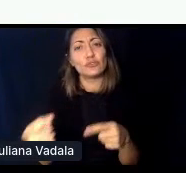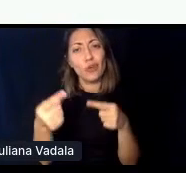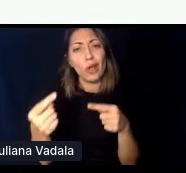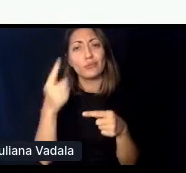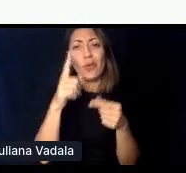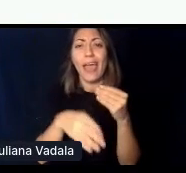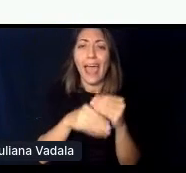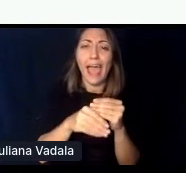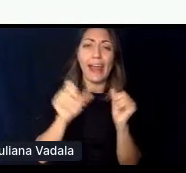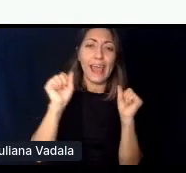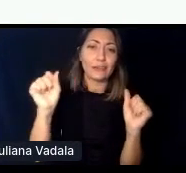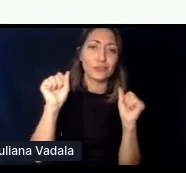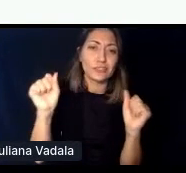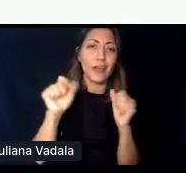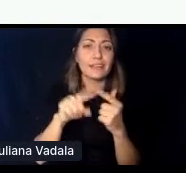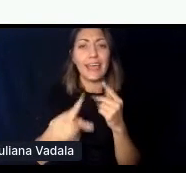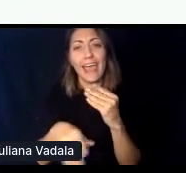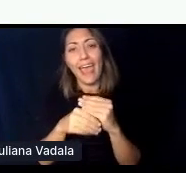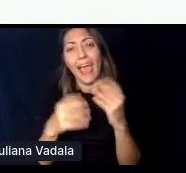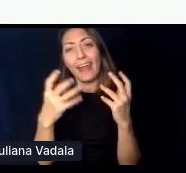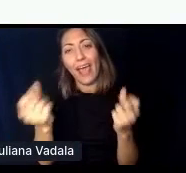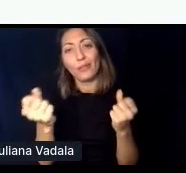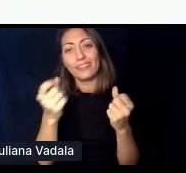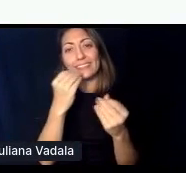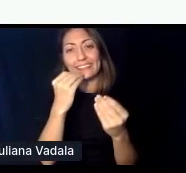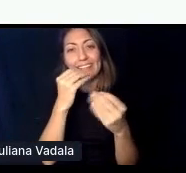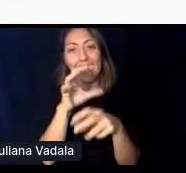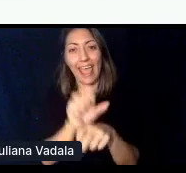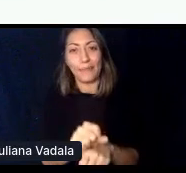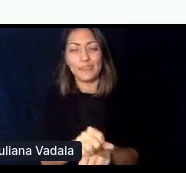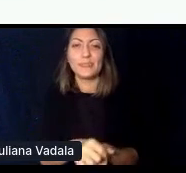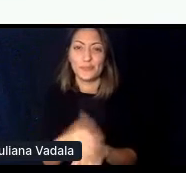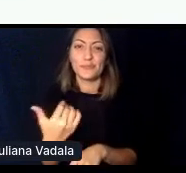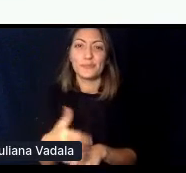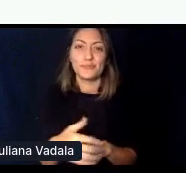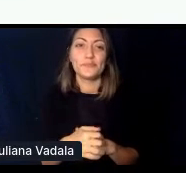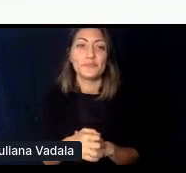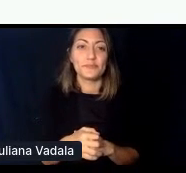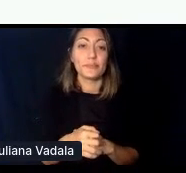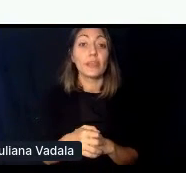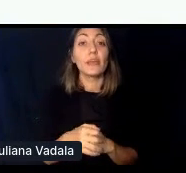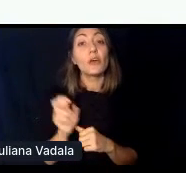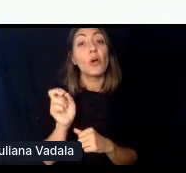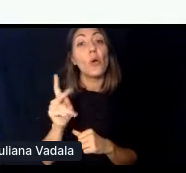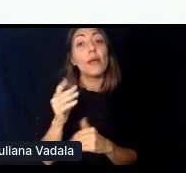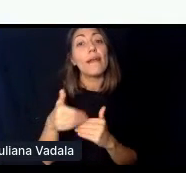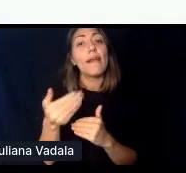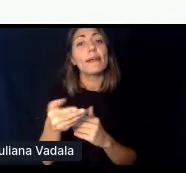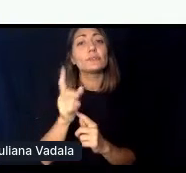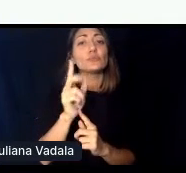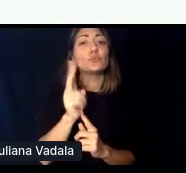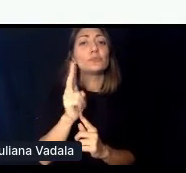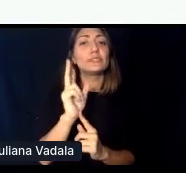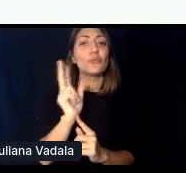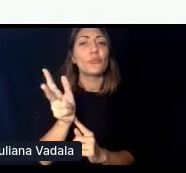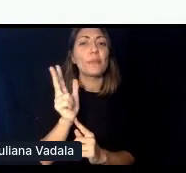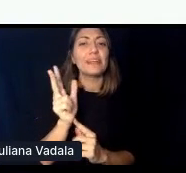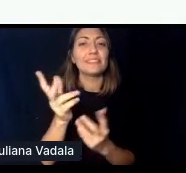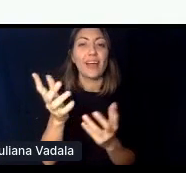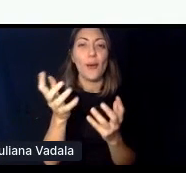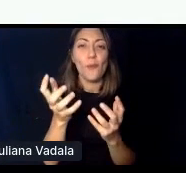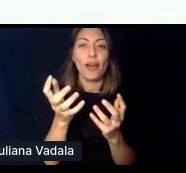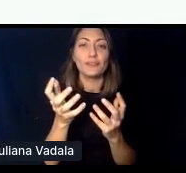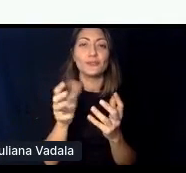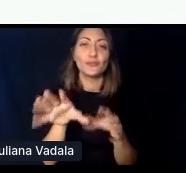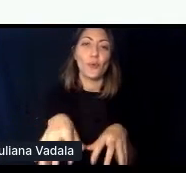And I'd like to spend the next 2 or 3 minutes doing a mindfulness activity with